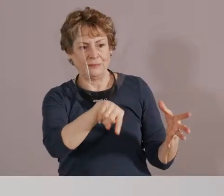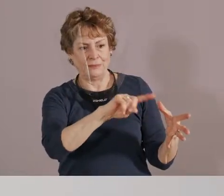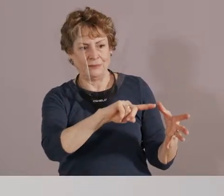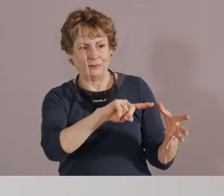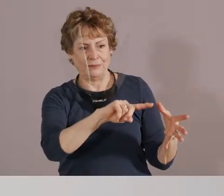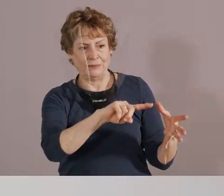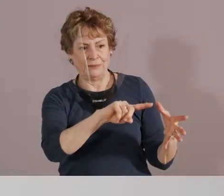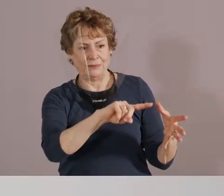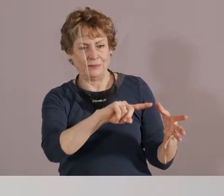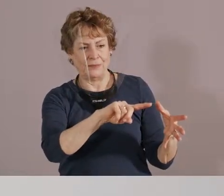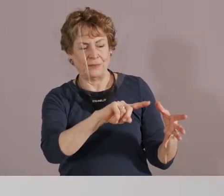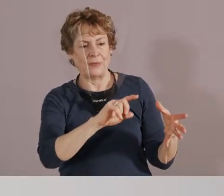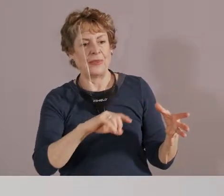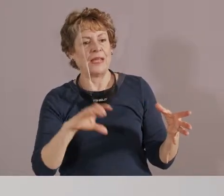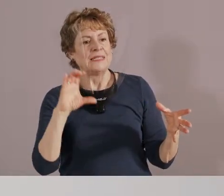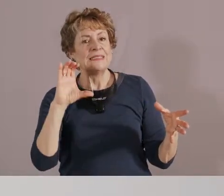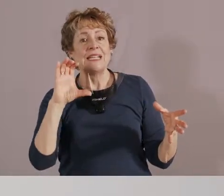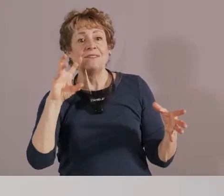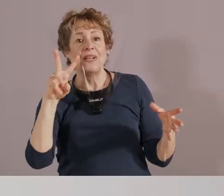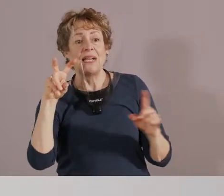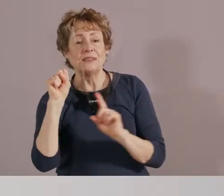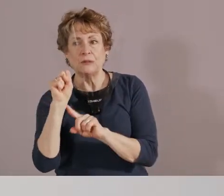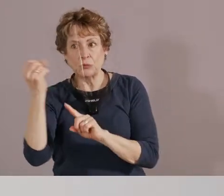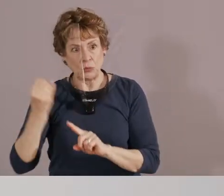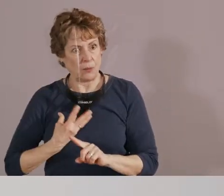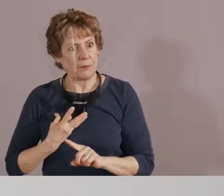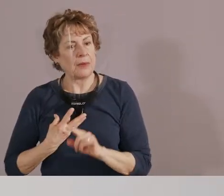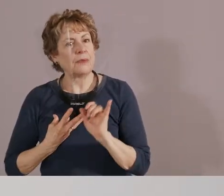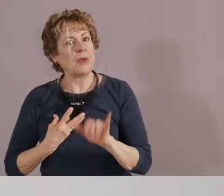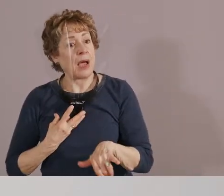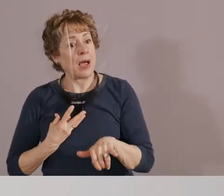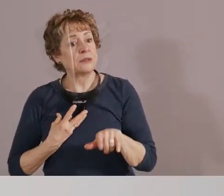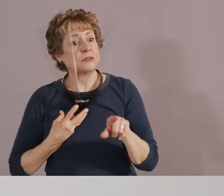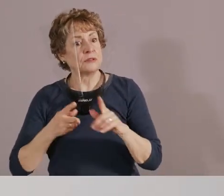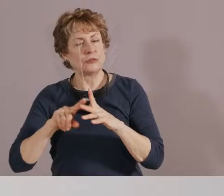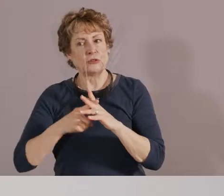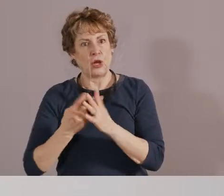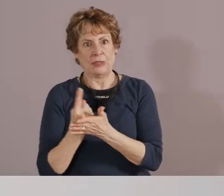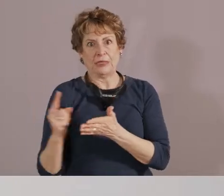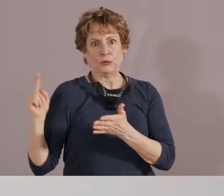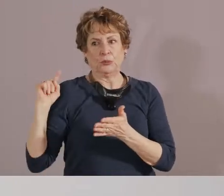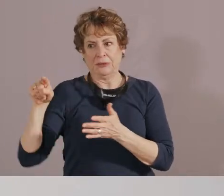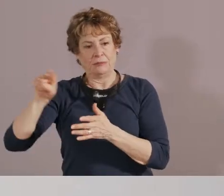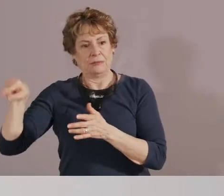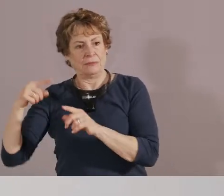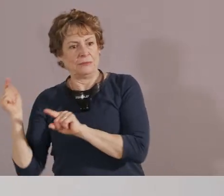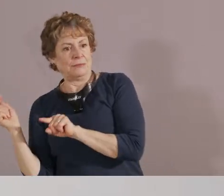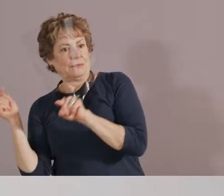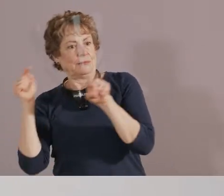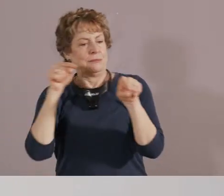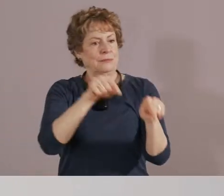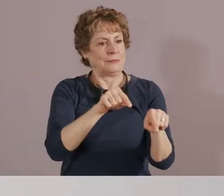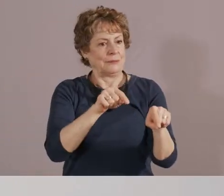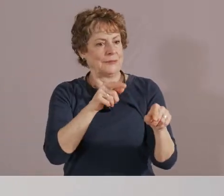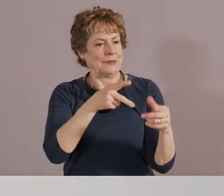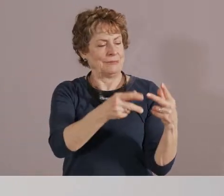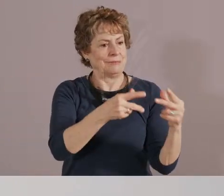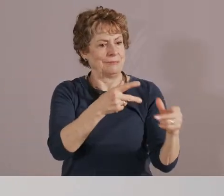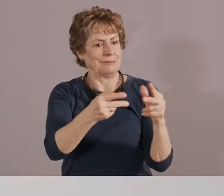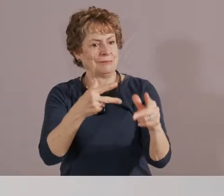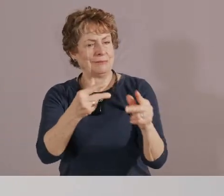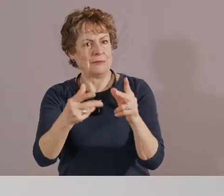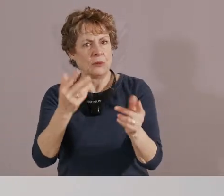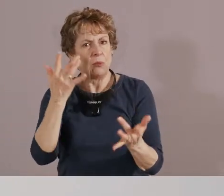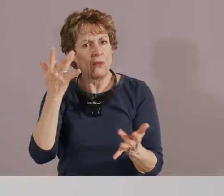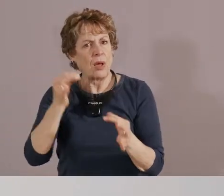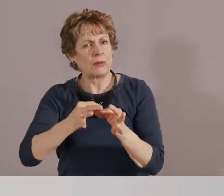that you activated that program for assisted living homes last week. Was there a reason why you waited until last week instead of giving them a